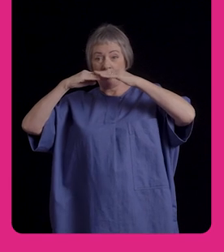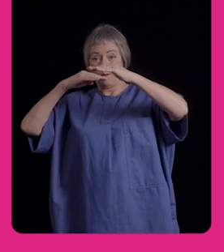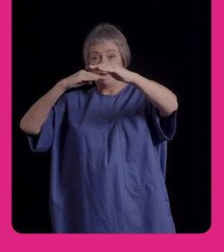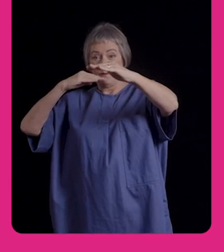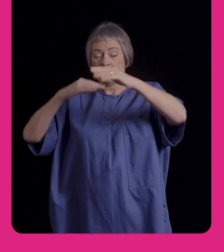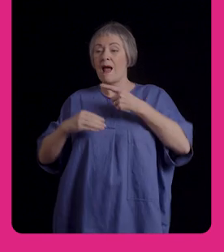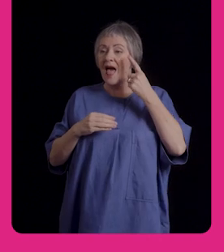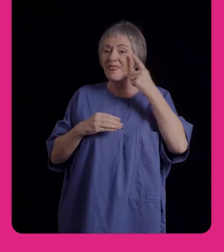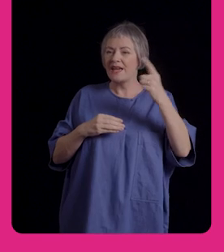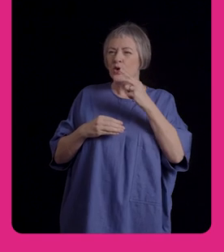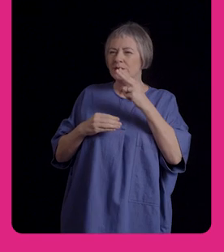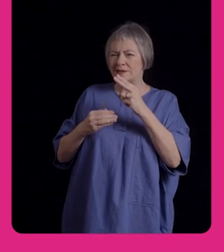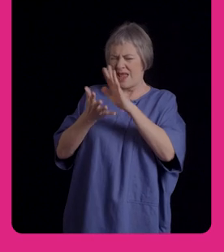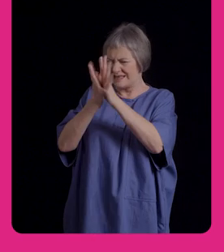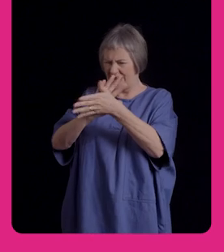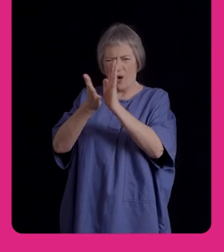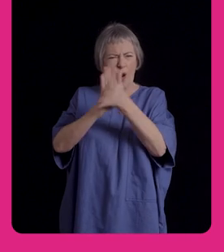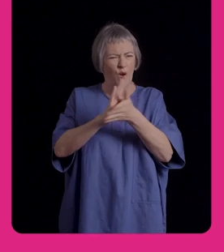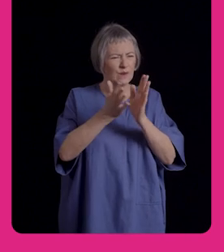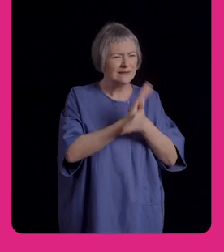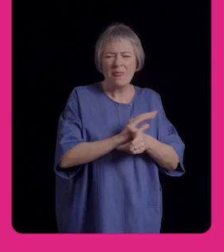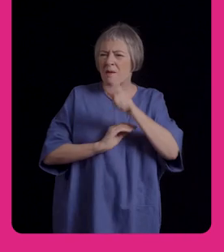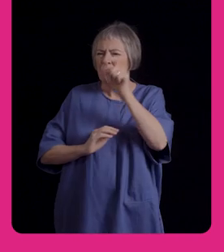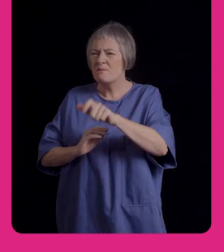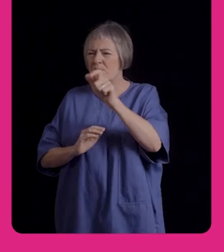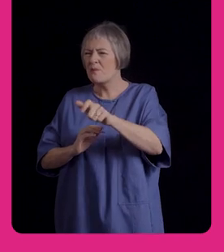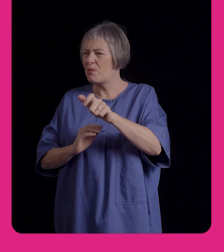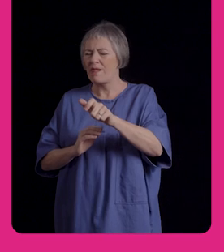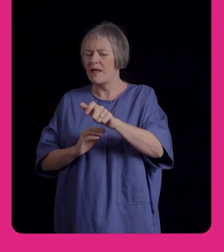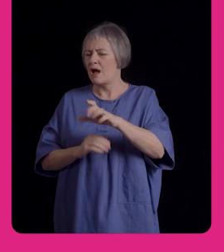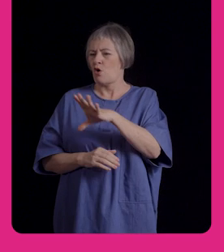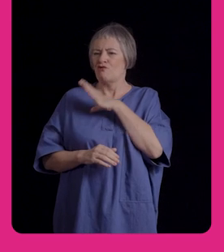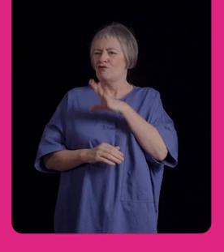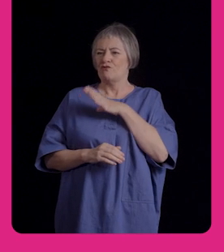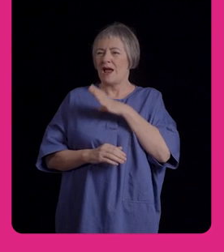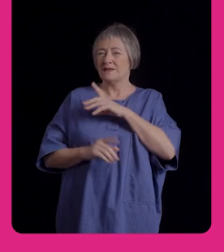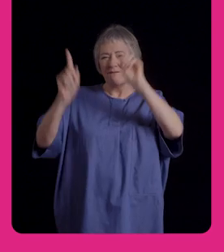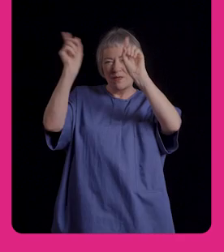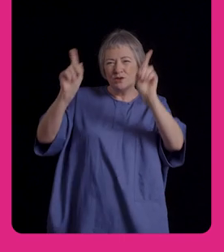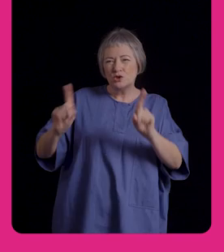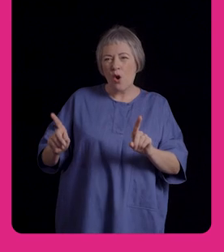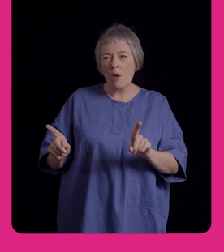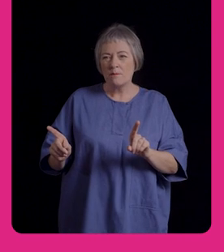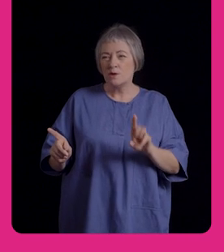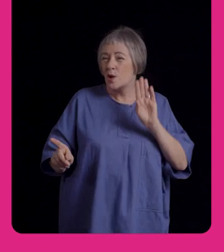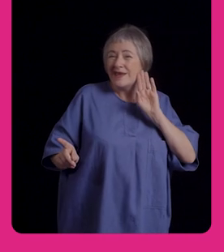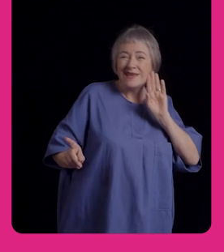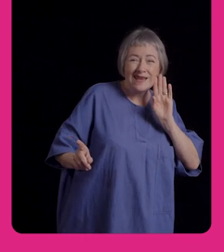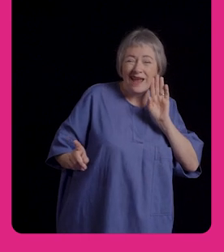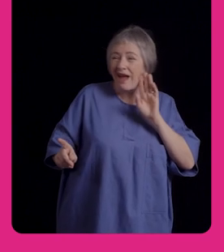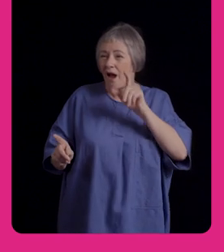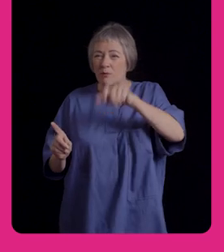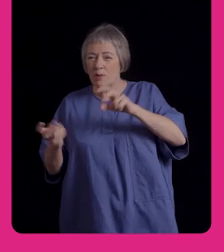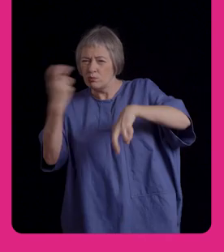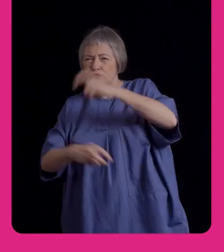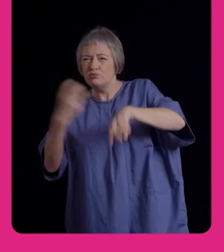on board, I think you can see there's a lot of chaos. It seems like maybe the people on board were like not really ready for the storm. So you just hear like people like